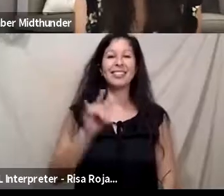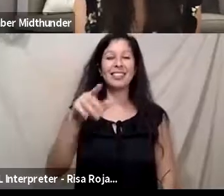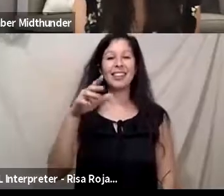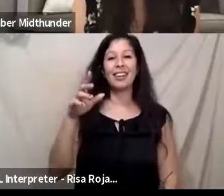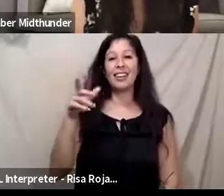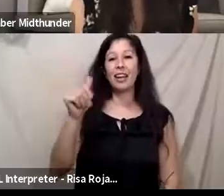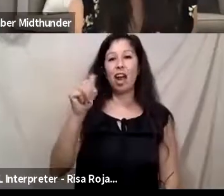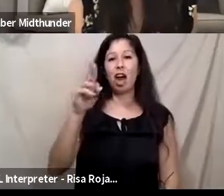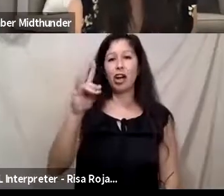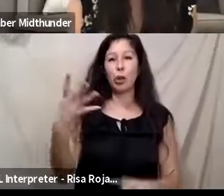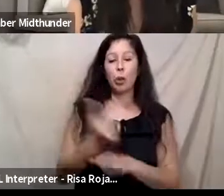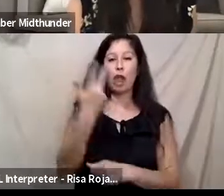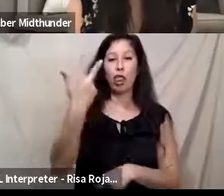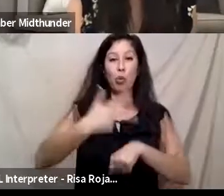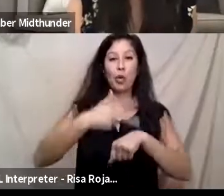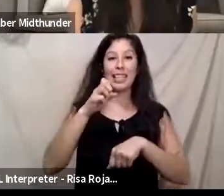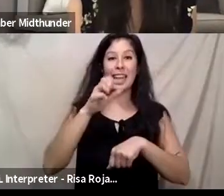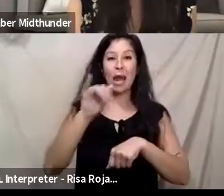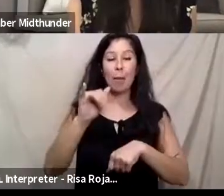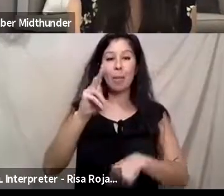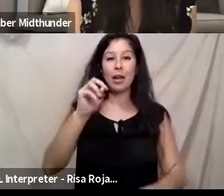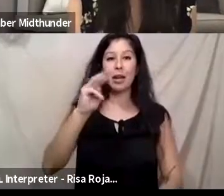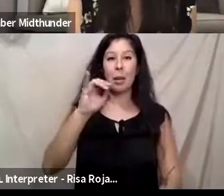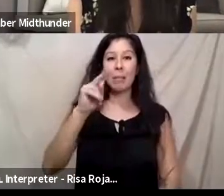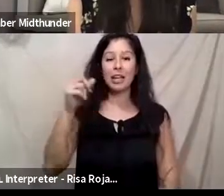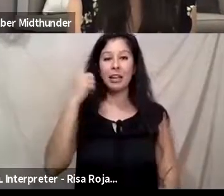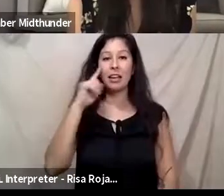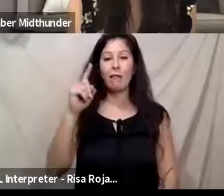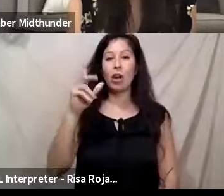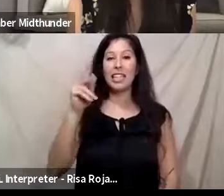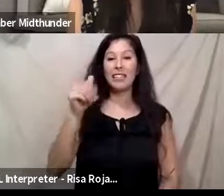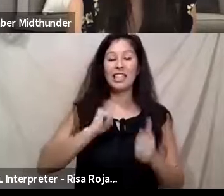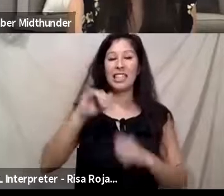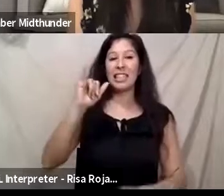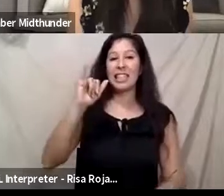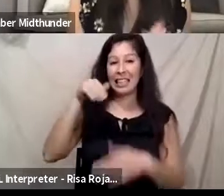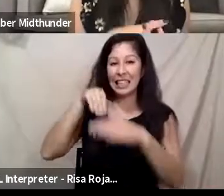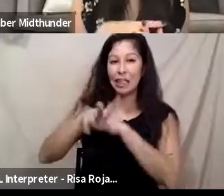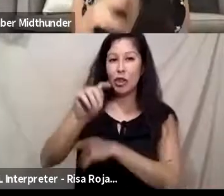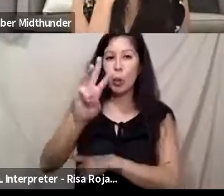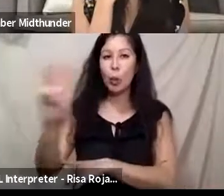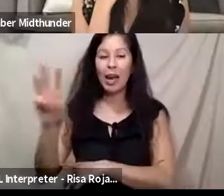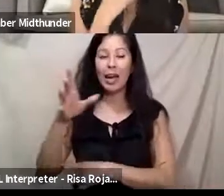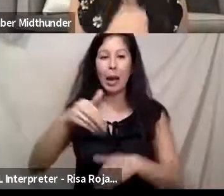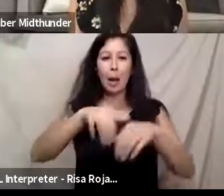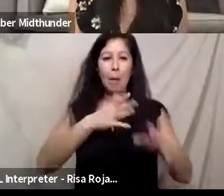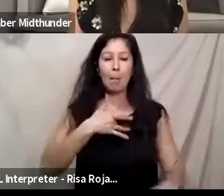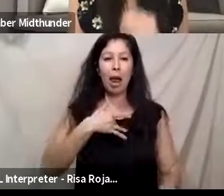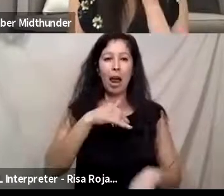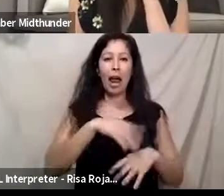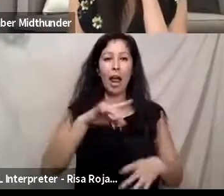Ardios winner and a 3-time Emmy nominee for the TNT miniseries Into the West, the HBO feature Bury My Heart at Wounded